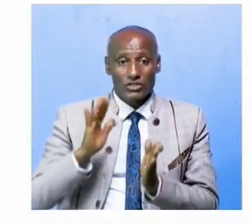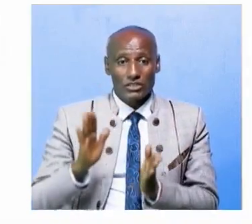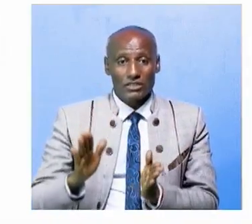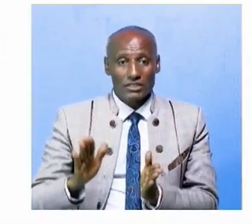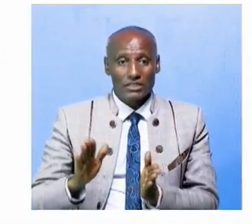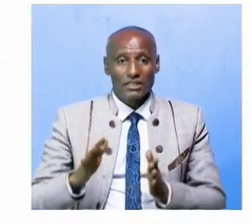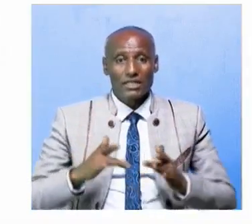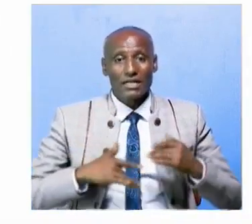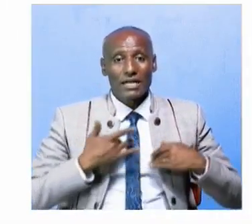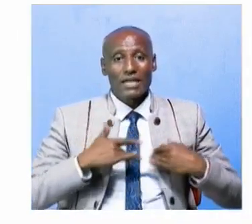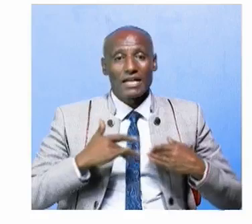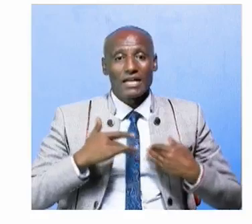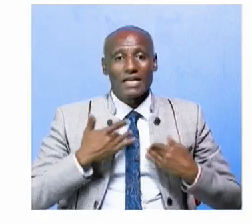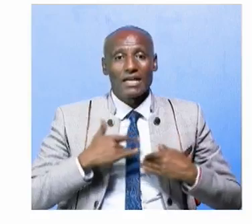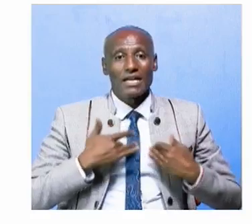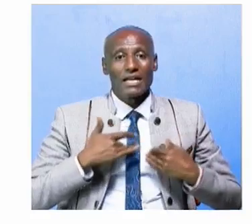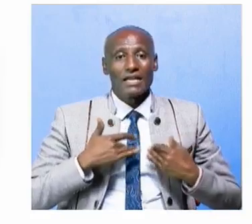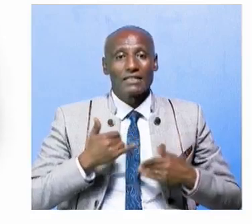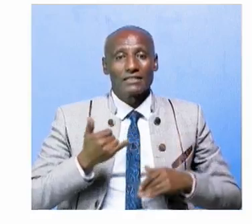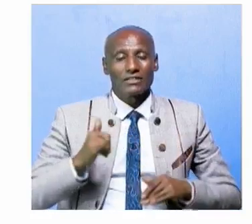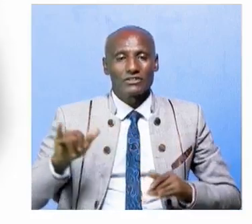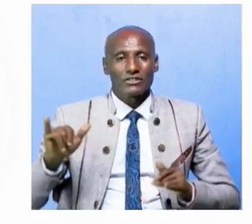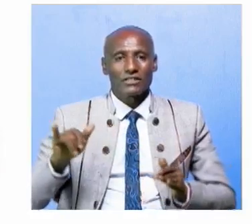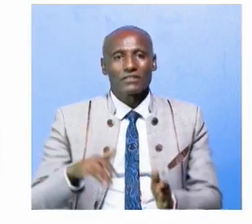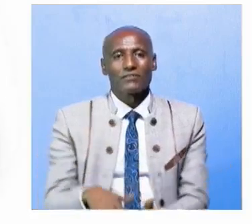educational, and interesting